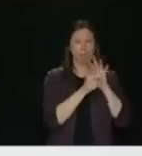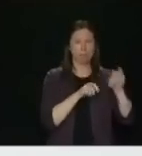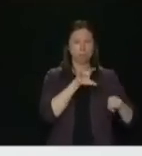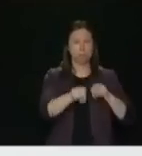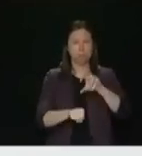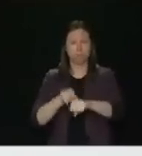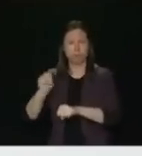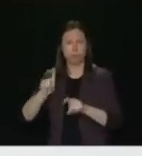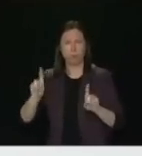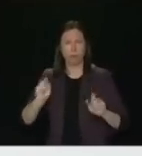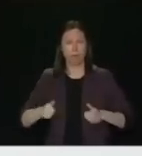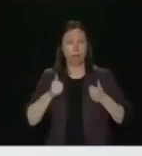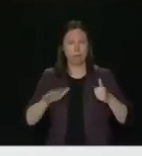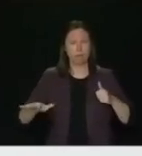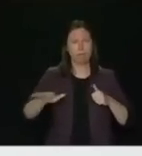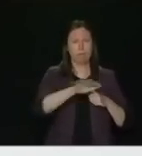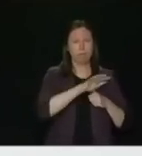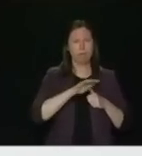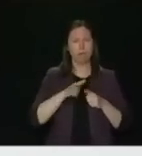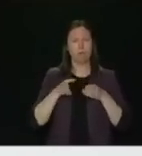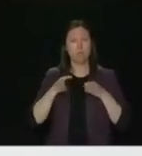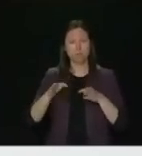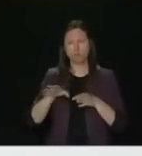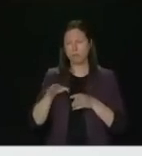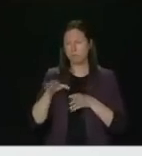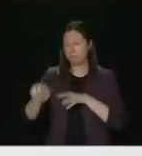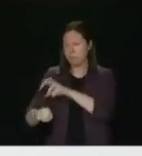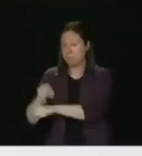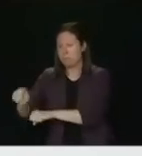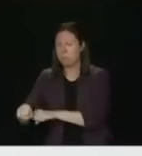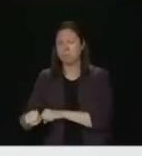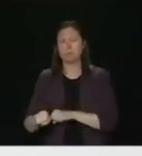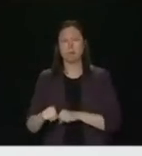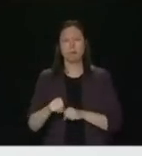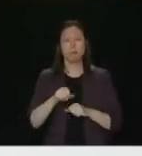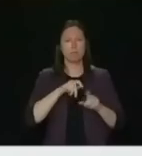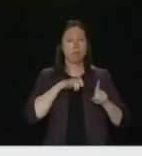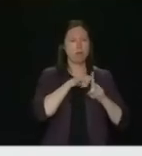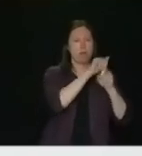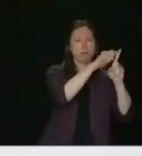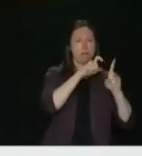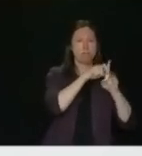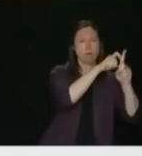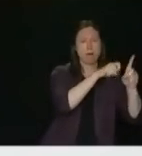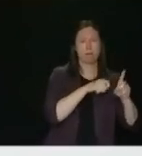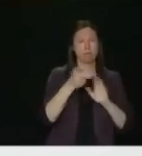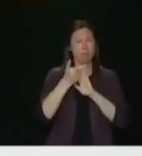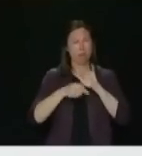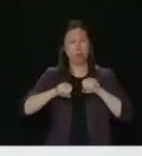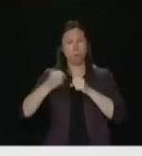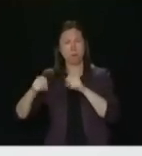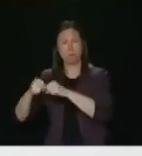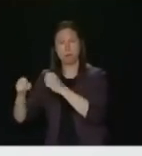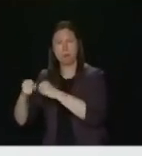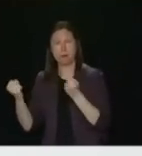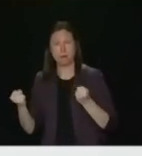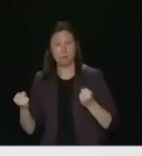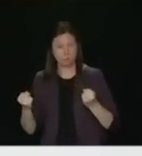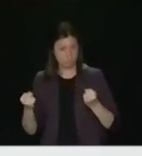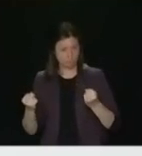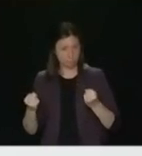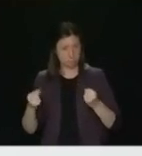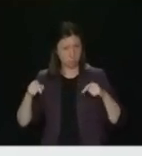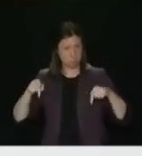their neighborhoods, occupying streets, harassing people, breaking the law. This is not